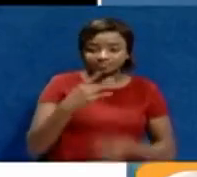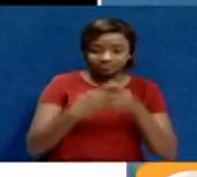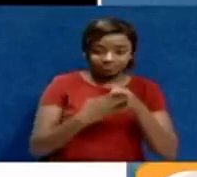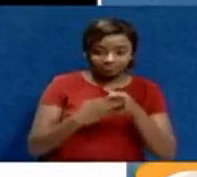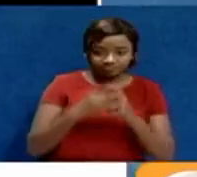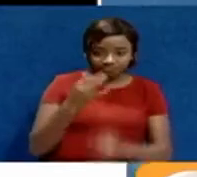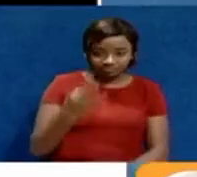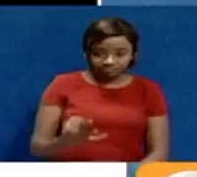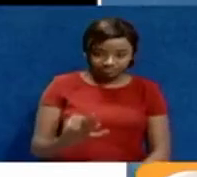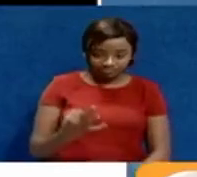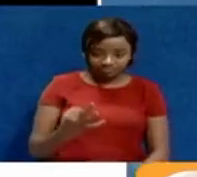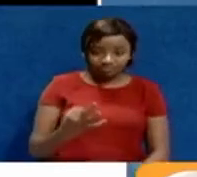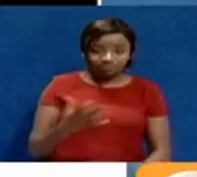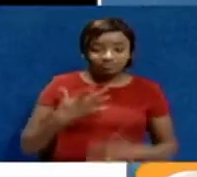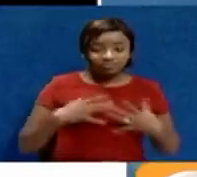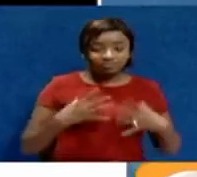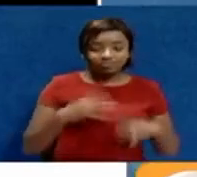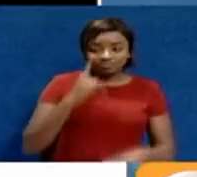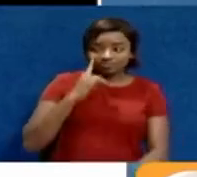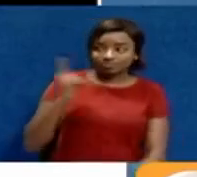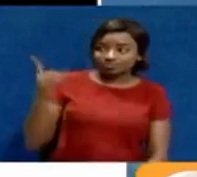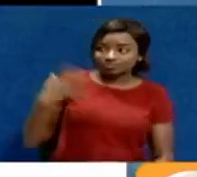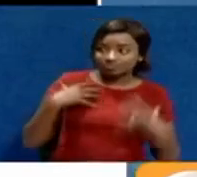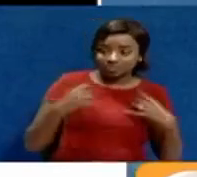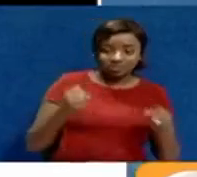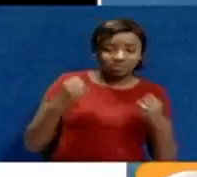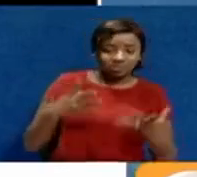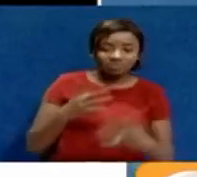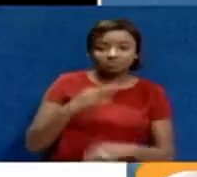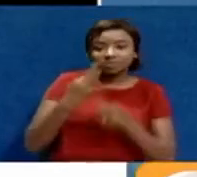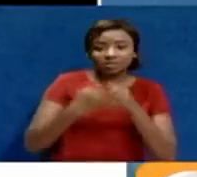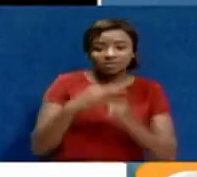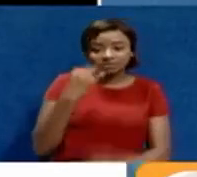100,193. 207 patients recovered from the disease, raising the total to